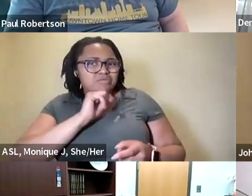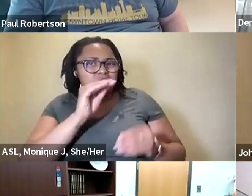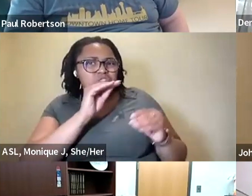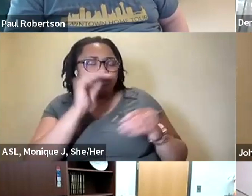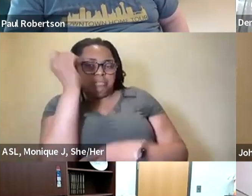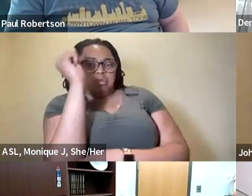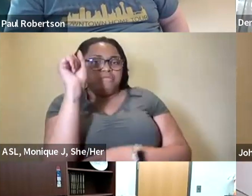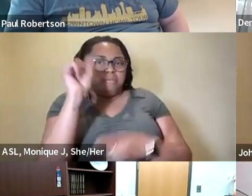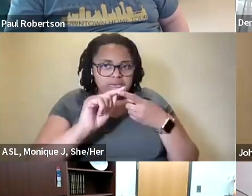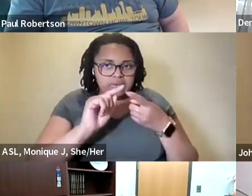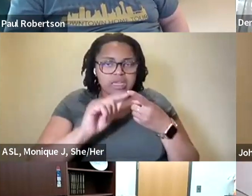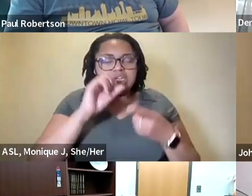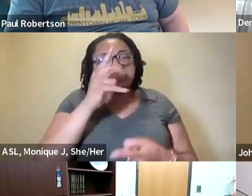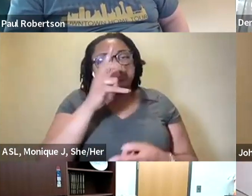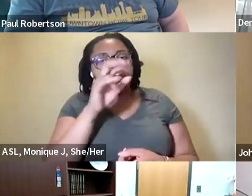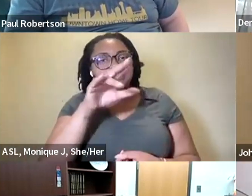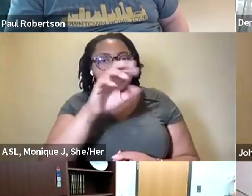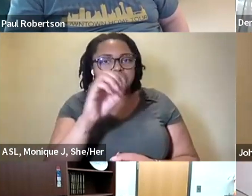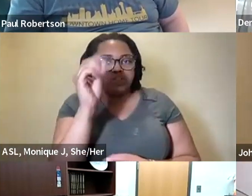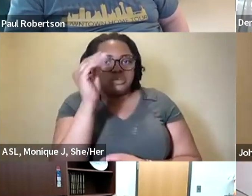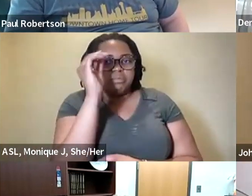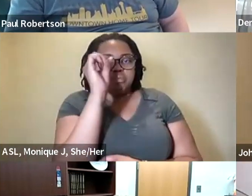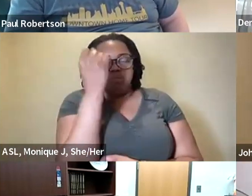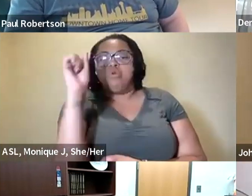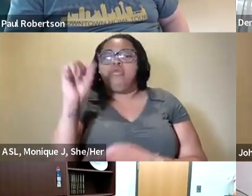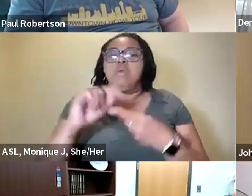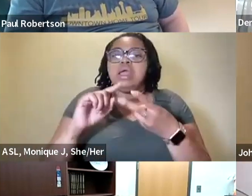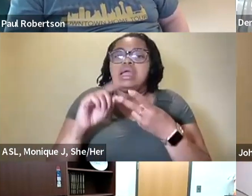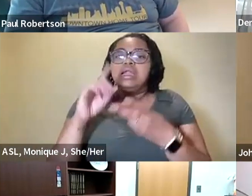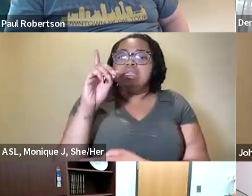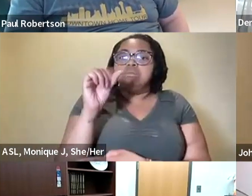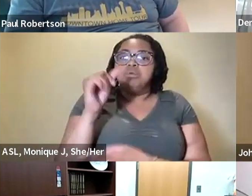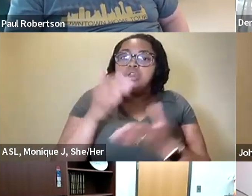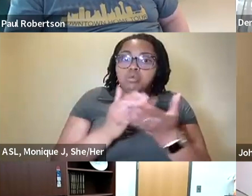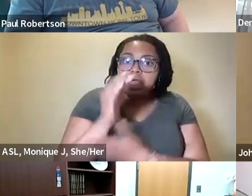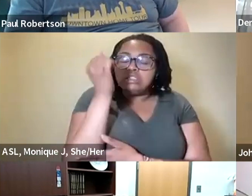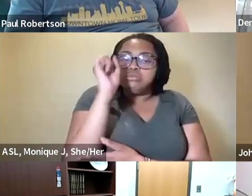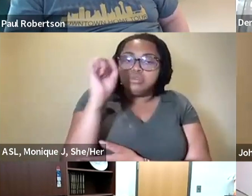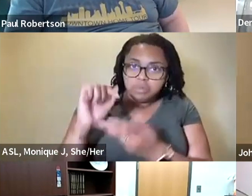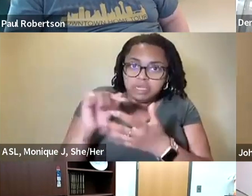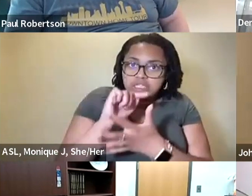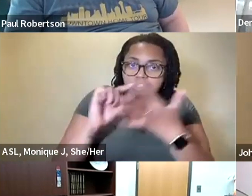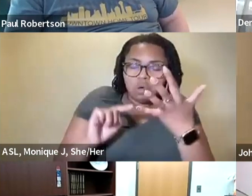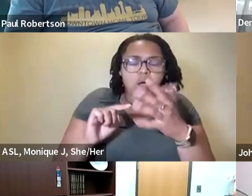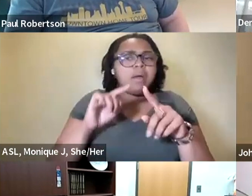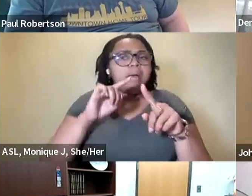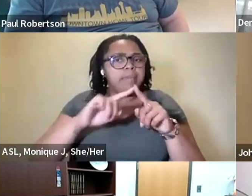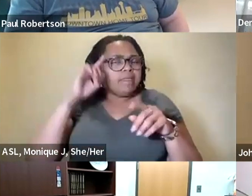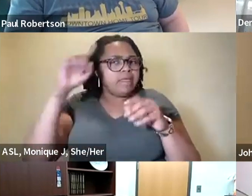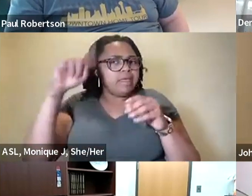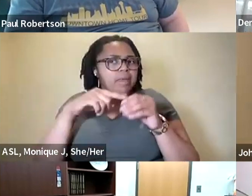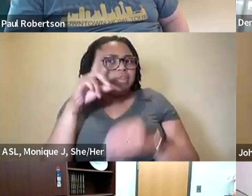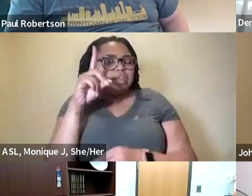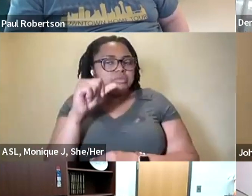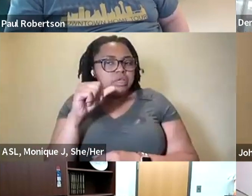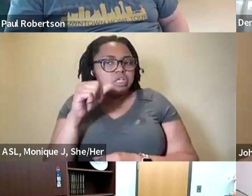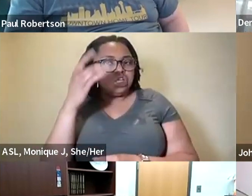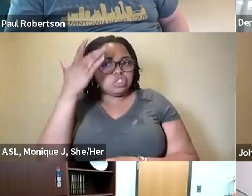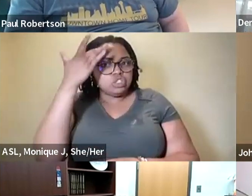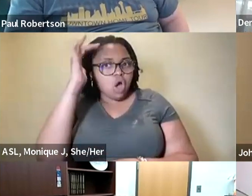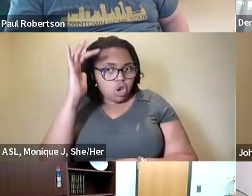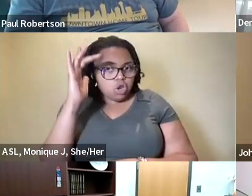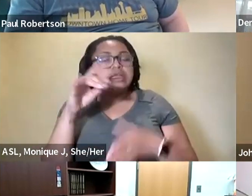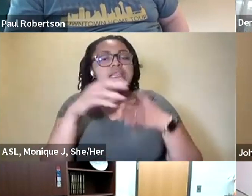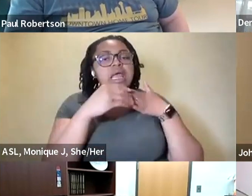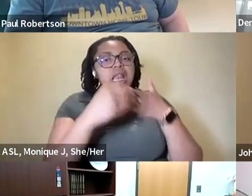think thinking about disability in the 1970s among disability scholars led directly to all of the great